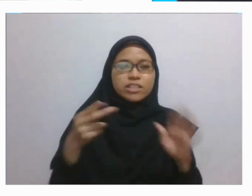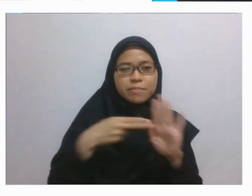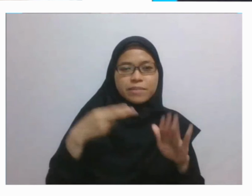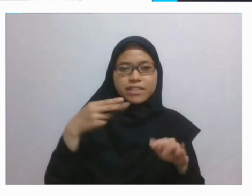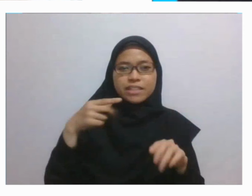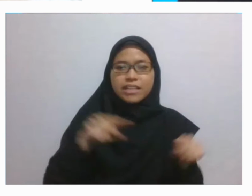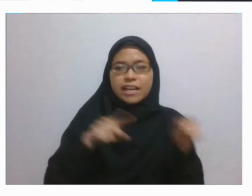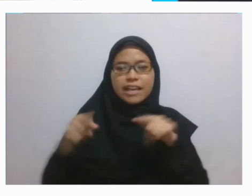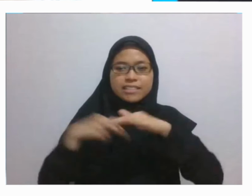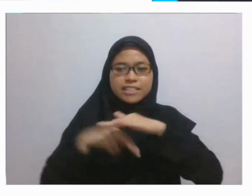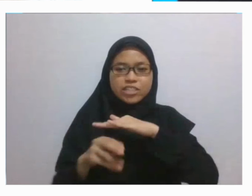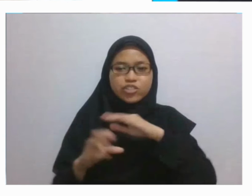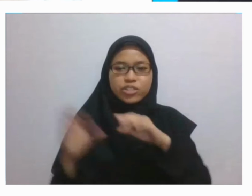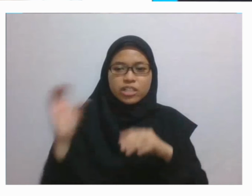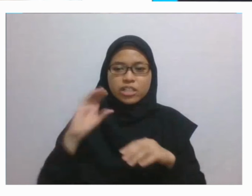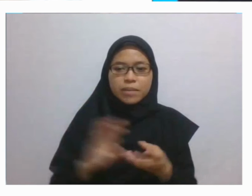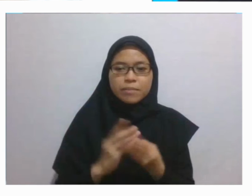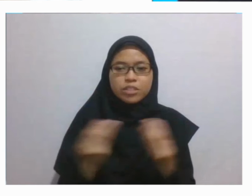solutions.